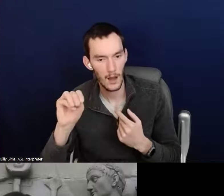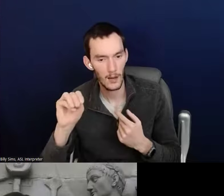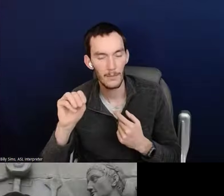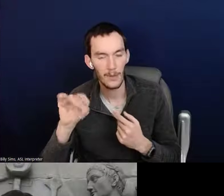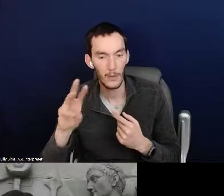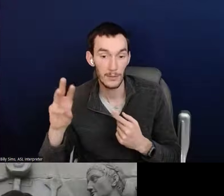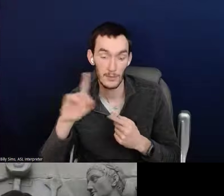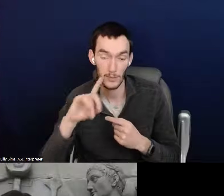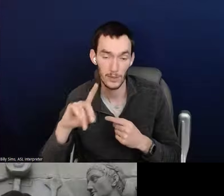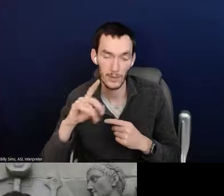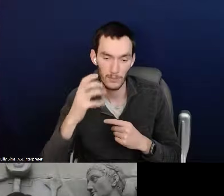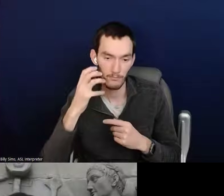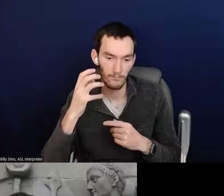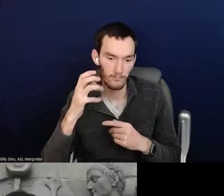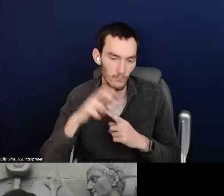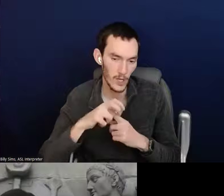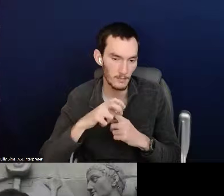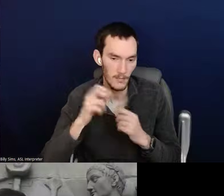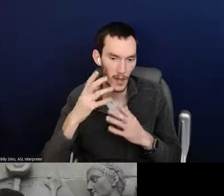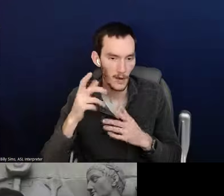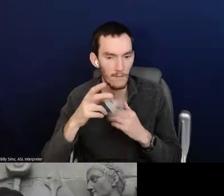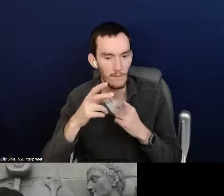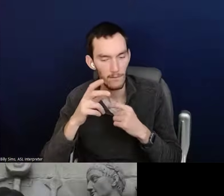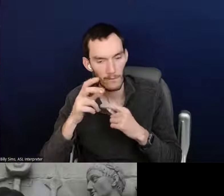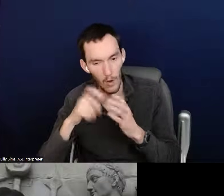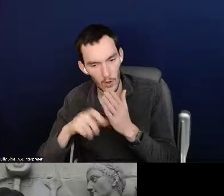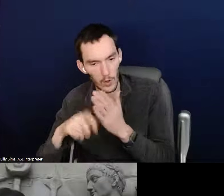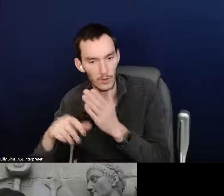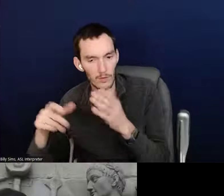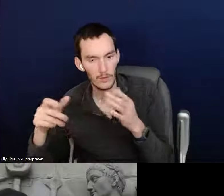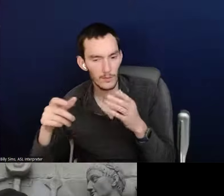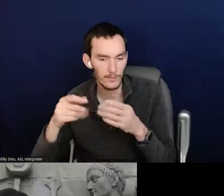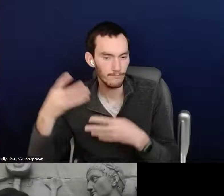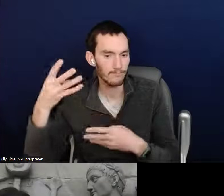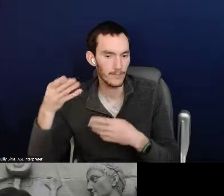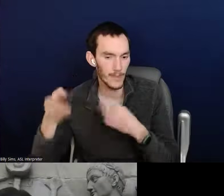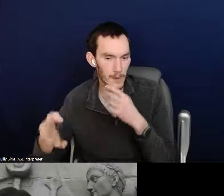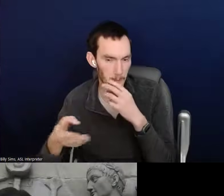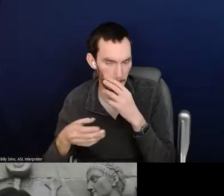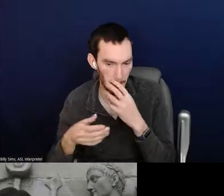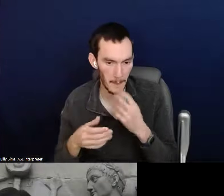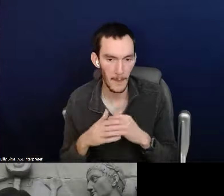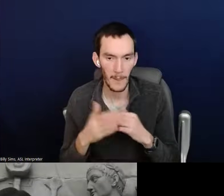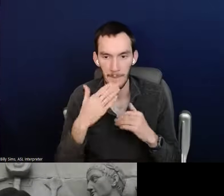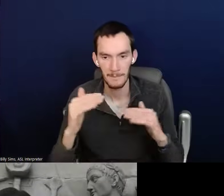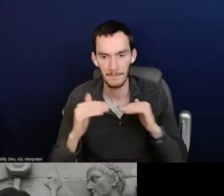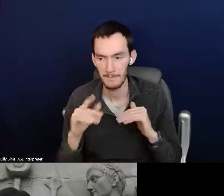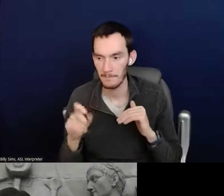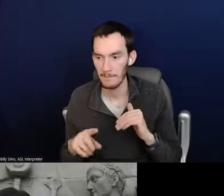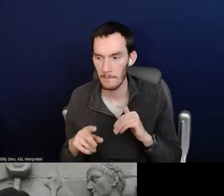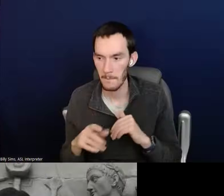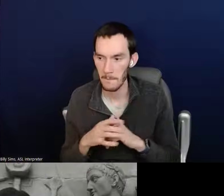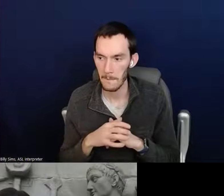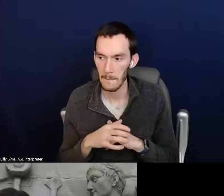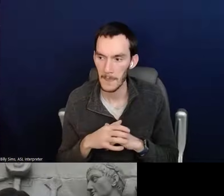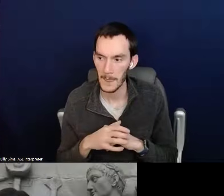website really has pulled together a lot of articles about this time period. Right, thank you. Another